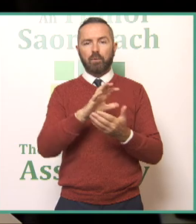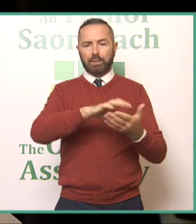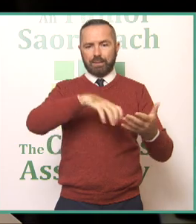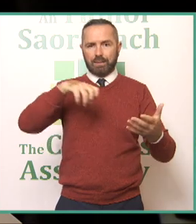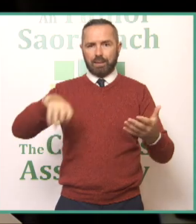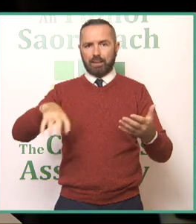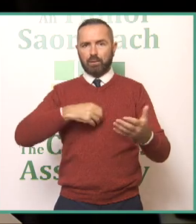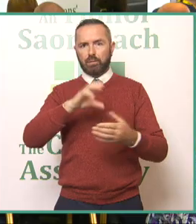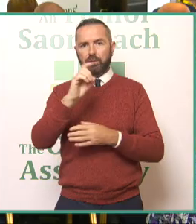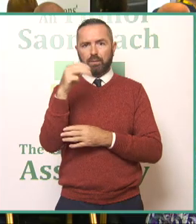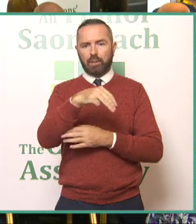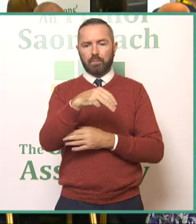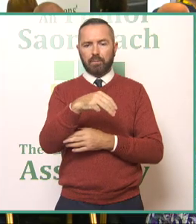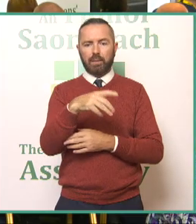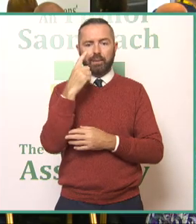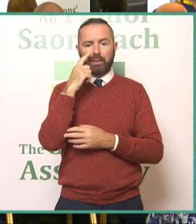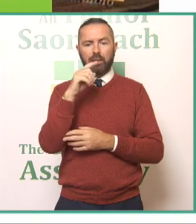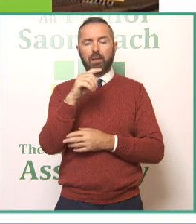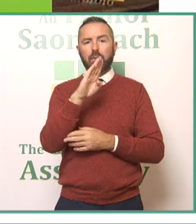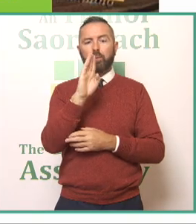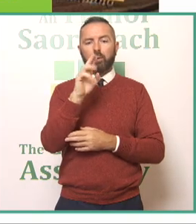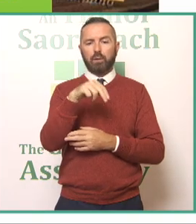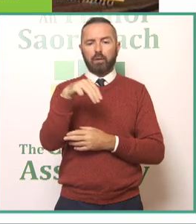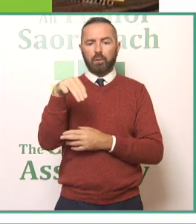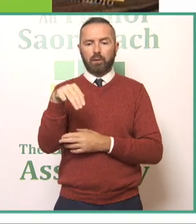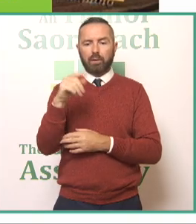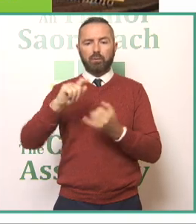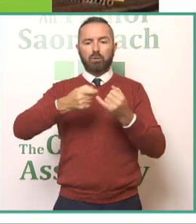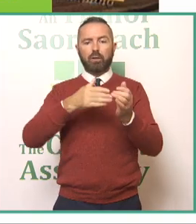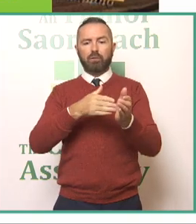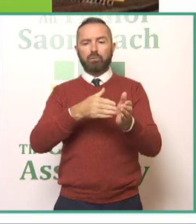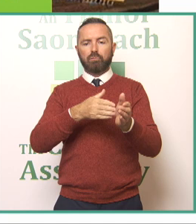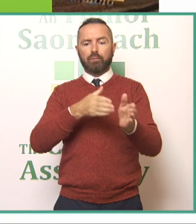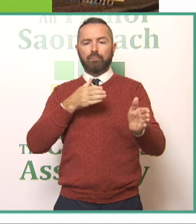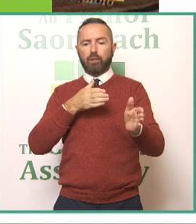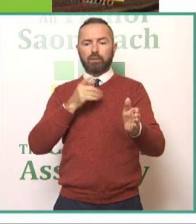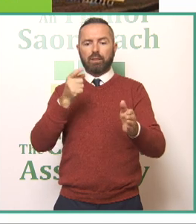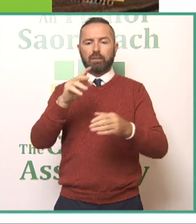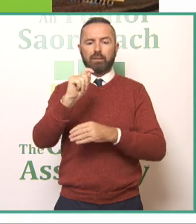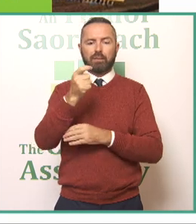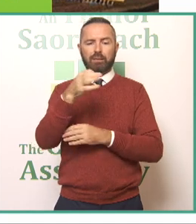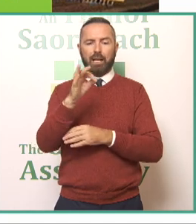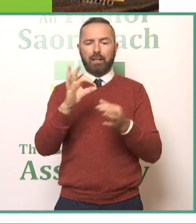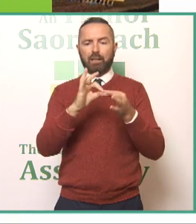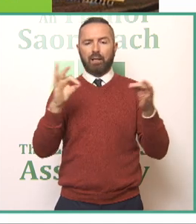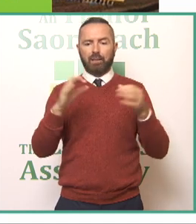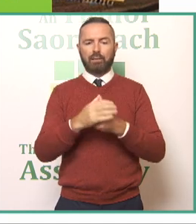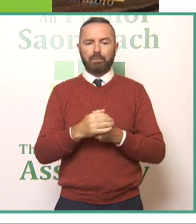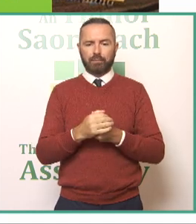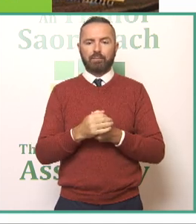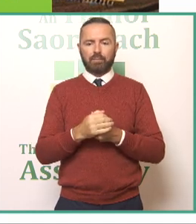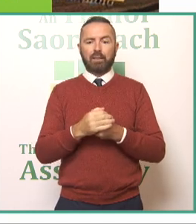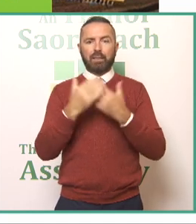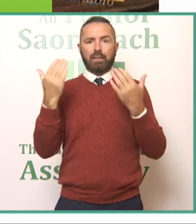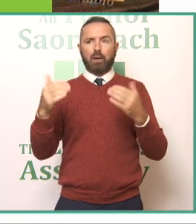in terms of Borden Mona, you can see how they've reversed their tagline, I suppose. They're now a